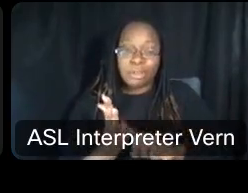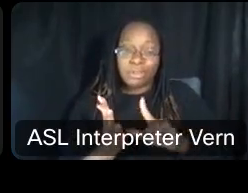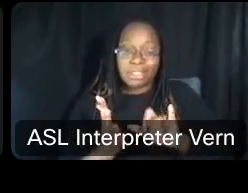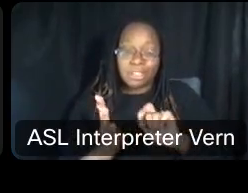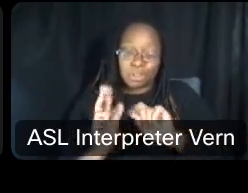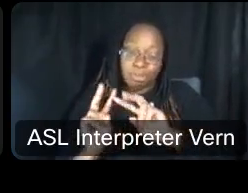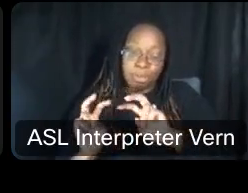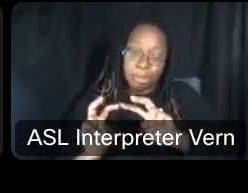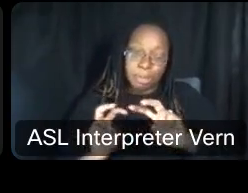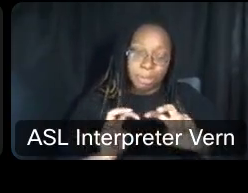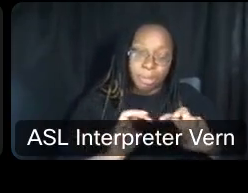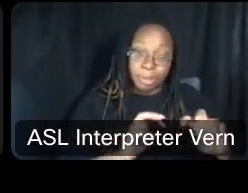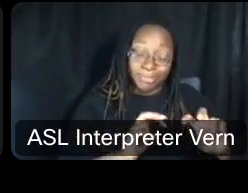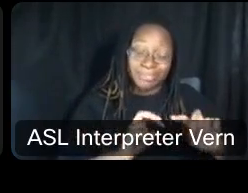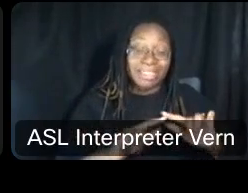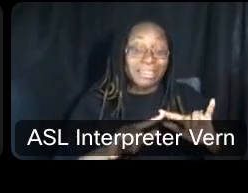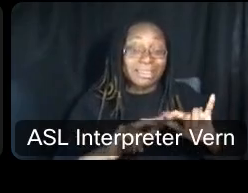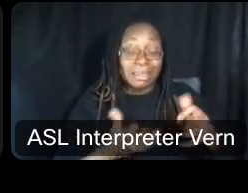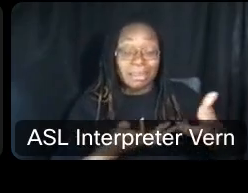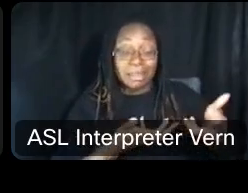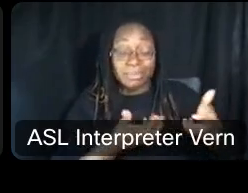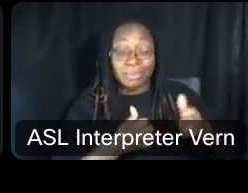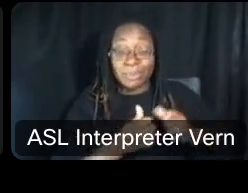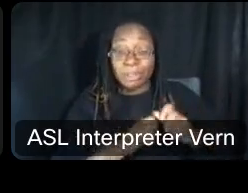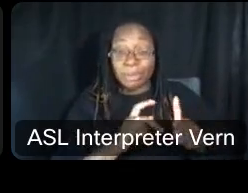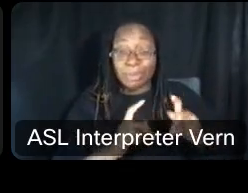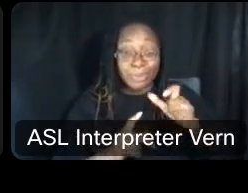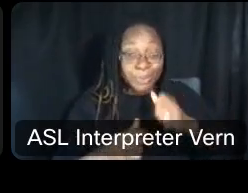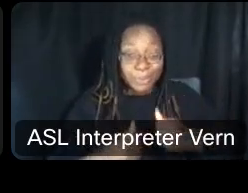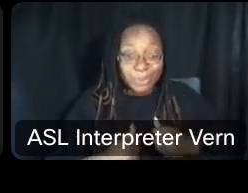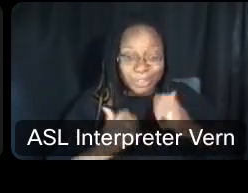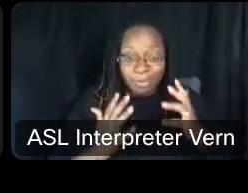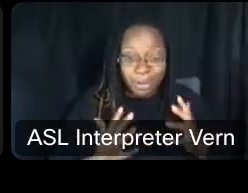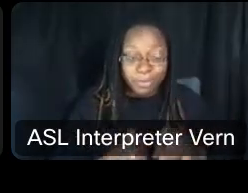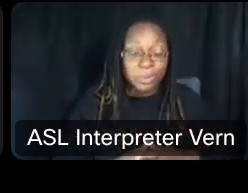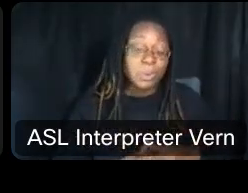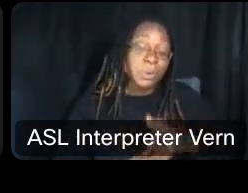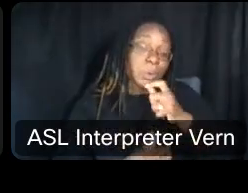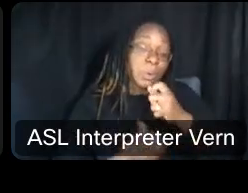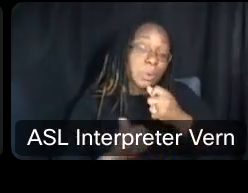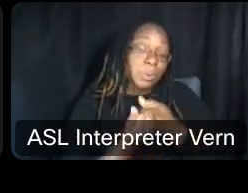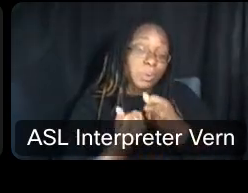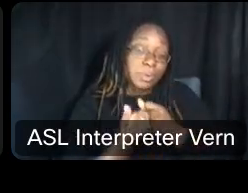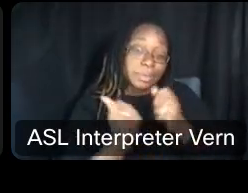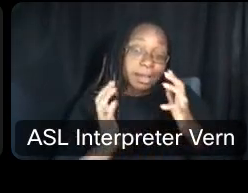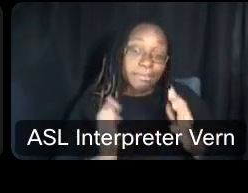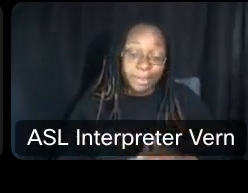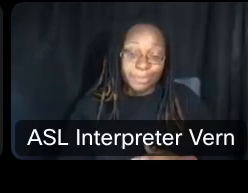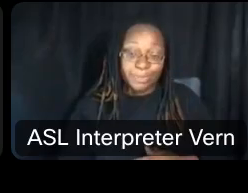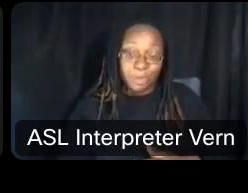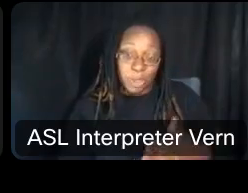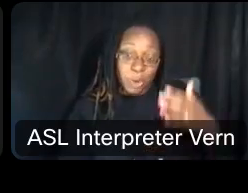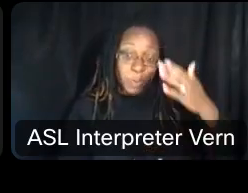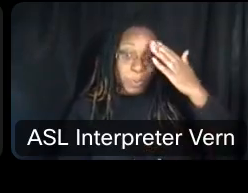and advocates. So we know that being victimized by an intimate partner is associated with a 3 times higher risk